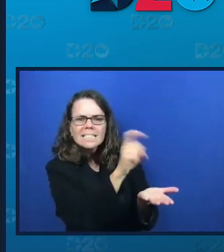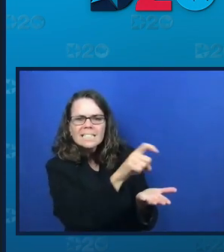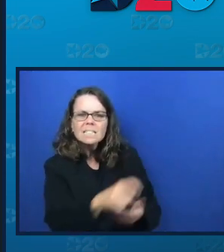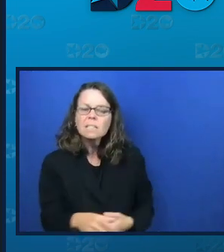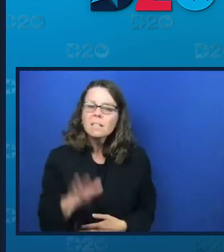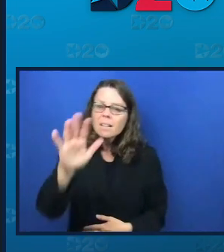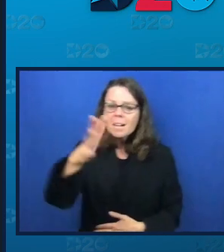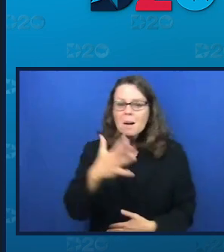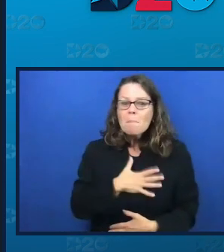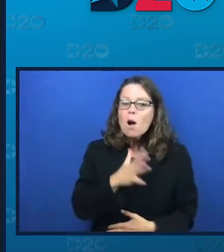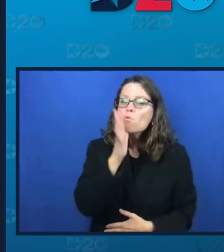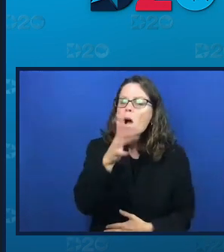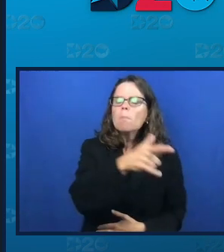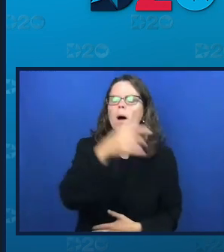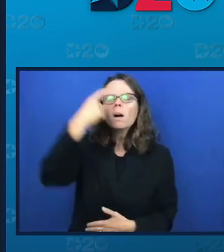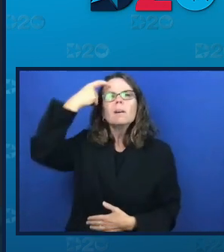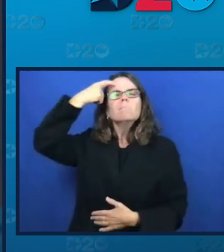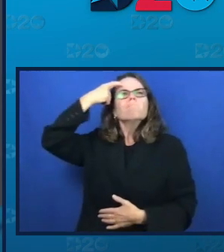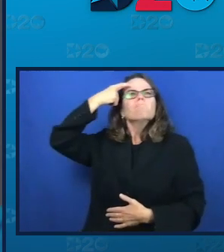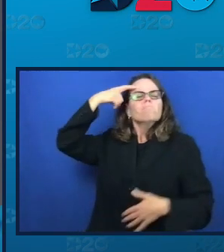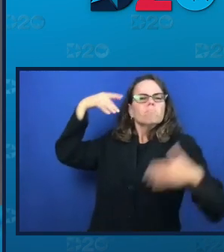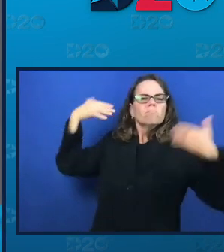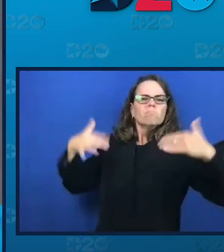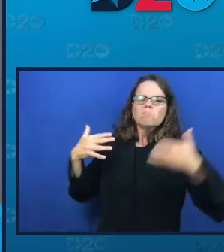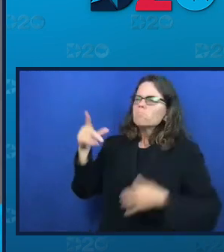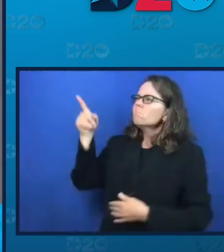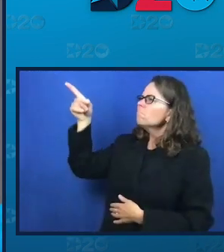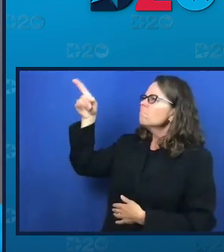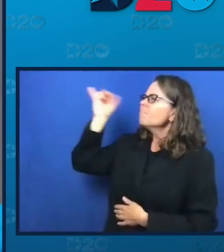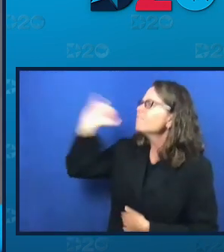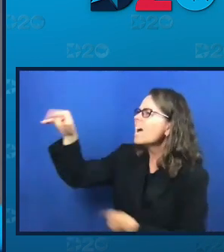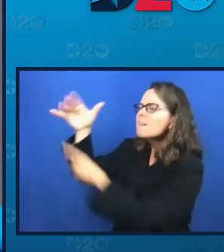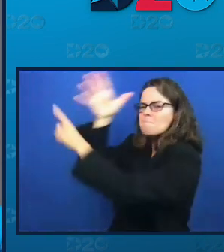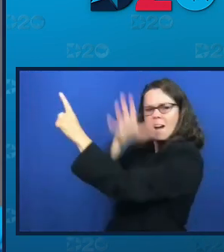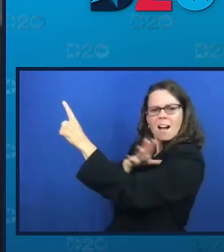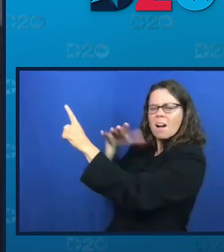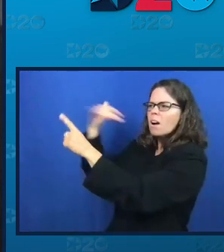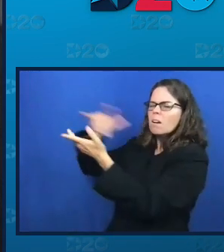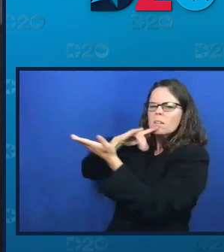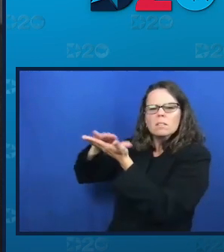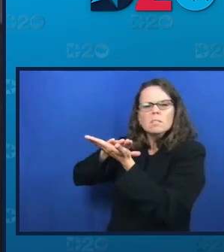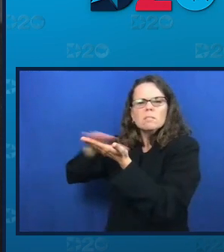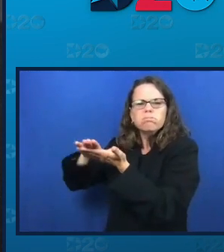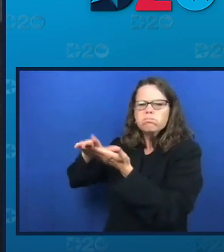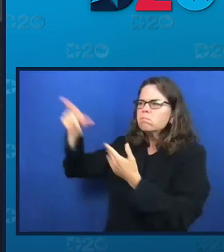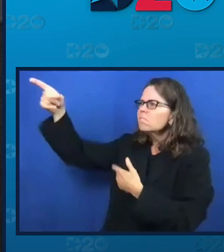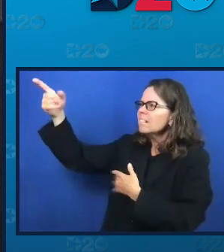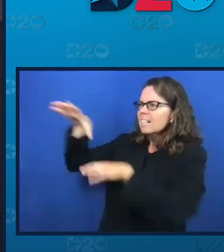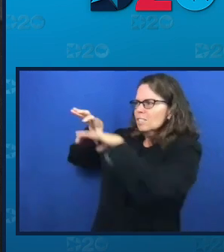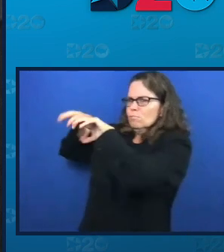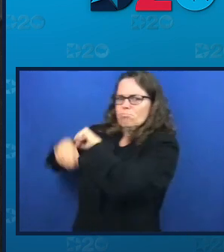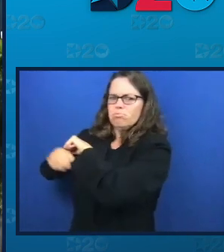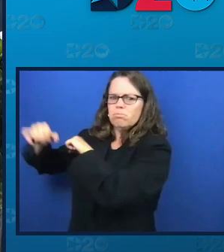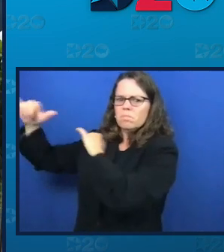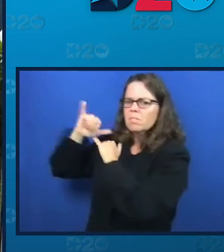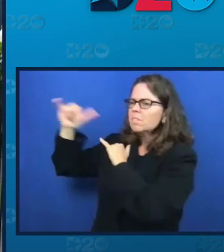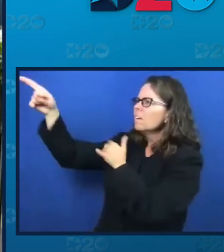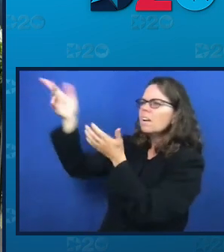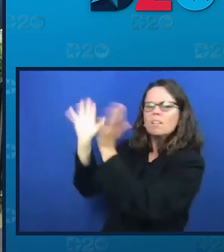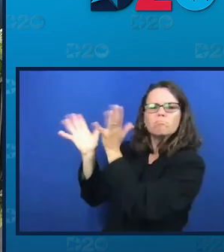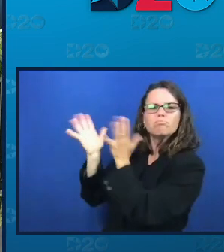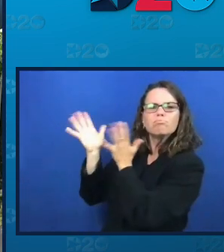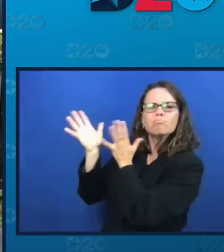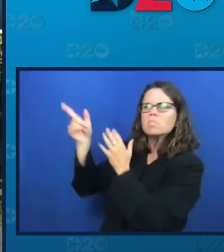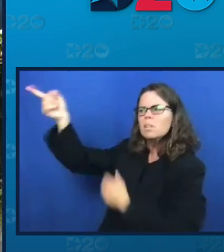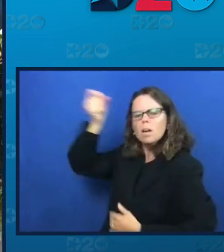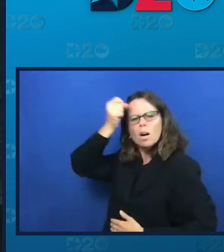grief and my family's grief mattered to him. Our entire country is grieving. We are all going through trauma. Our